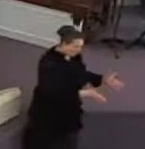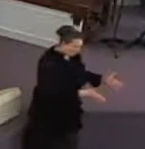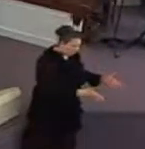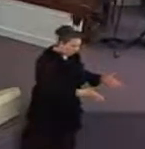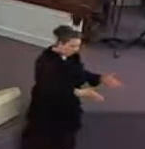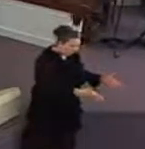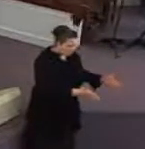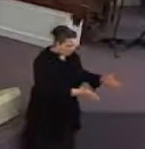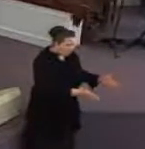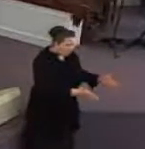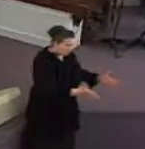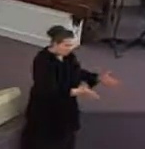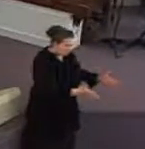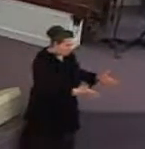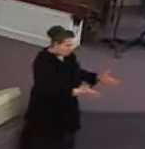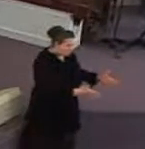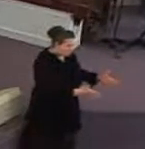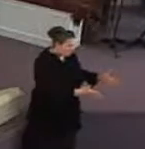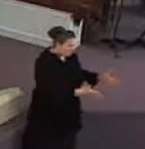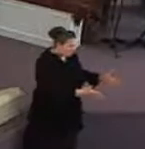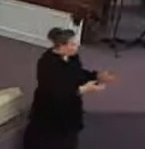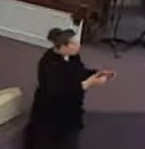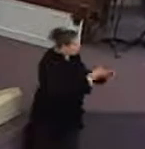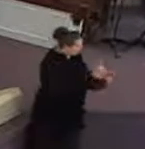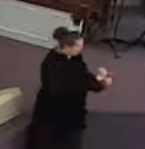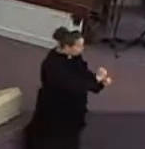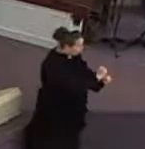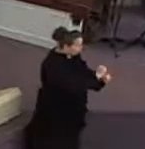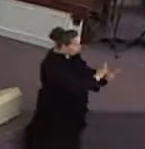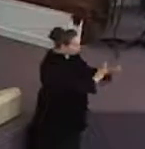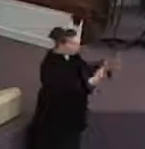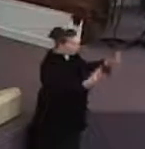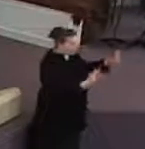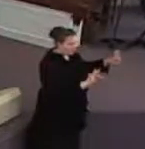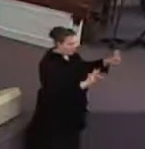Washington said, "I'll grant the pardon."